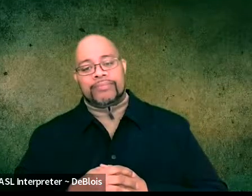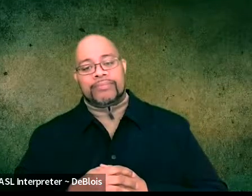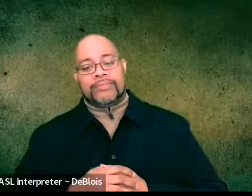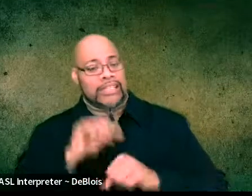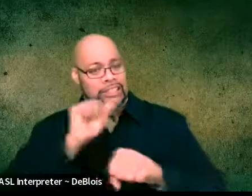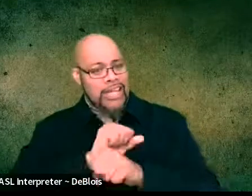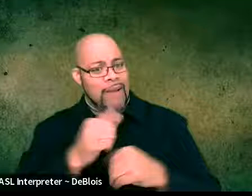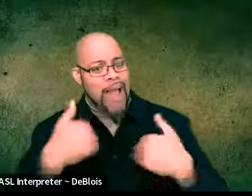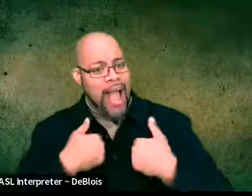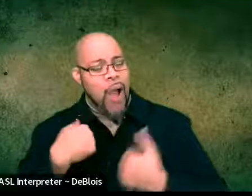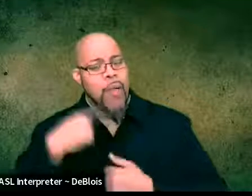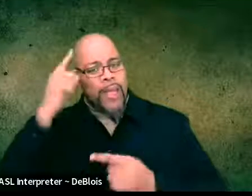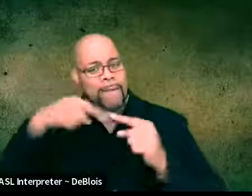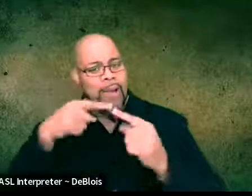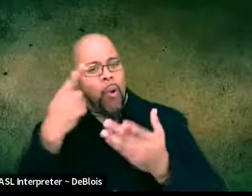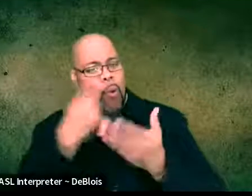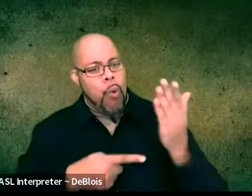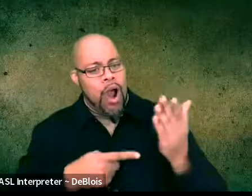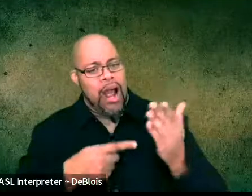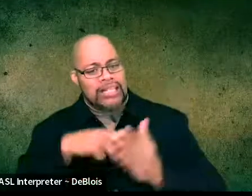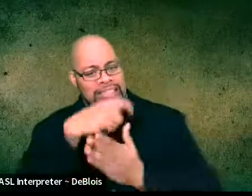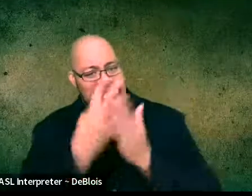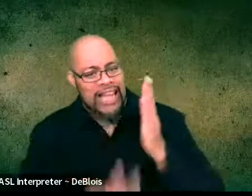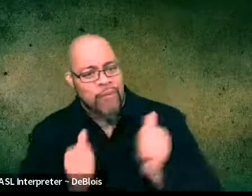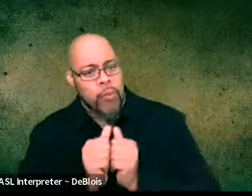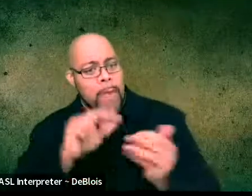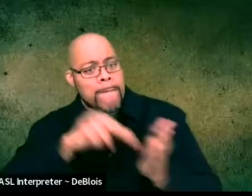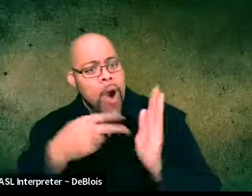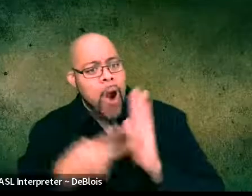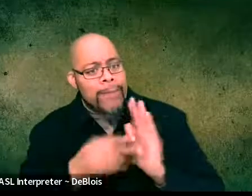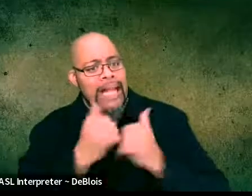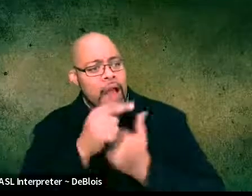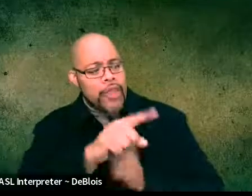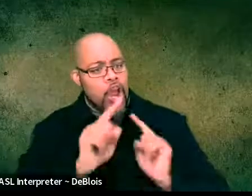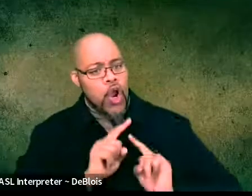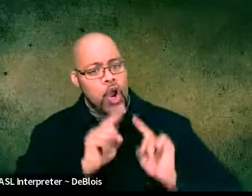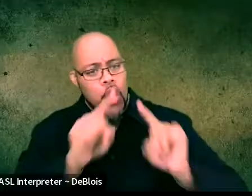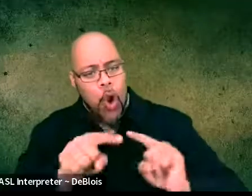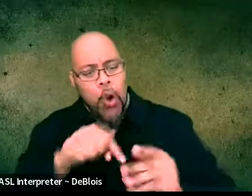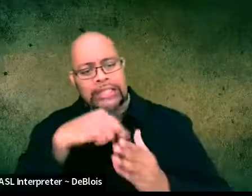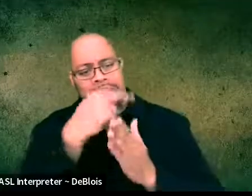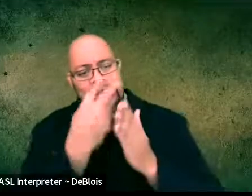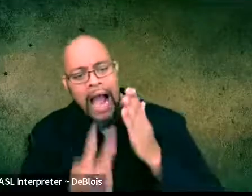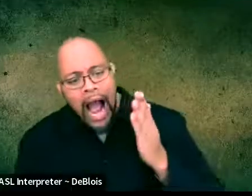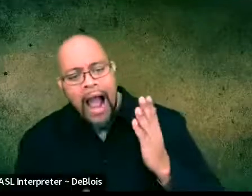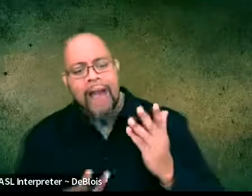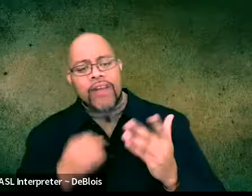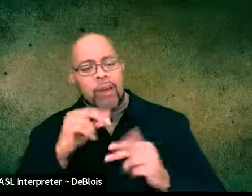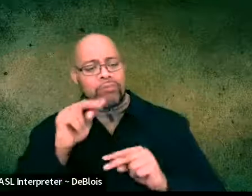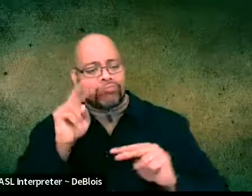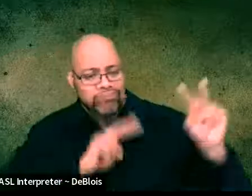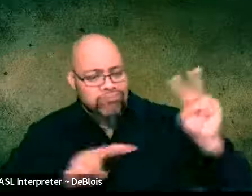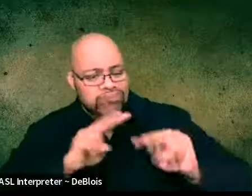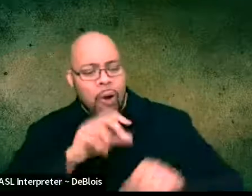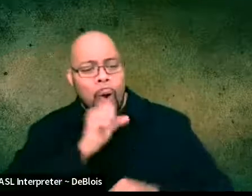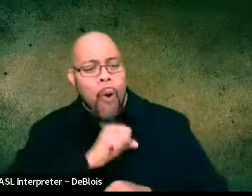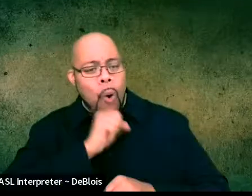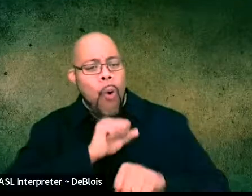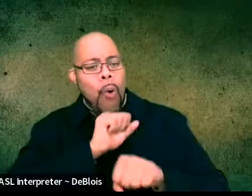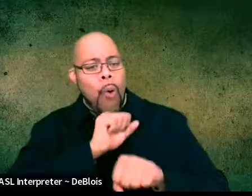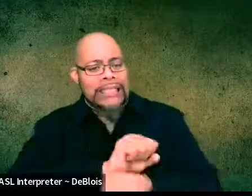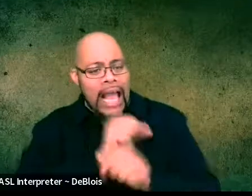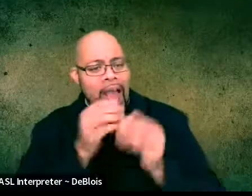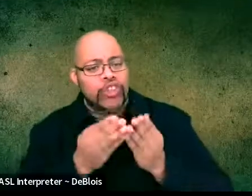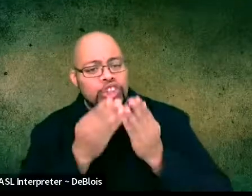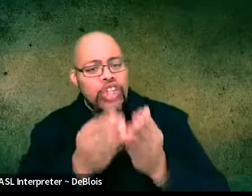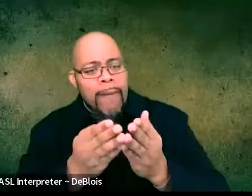job to have. I was thinking about what is it, diving with a purpose, how they're going and like diving and like looking up old slave